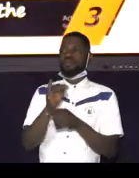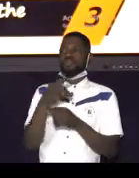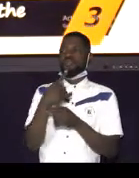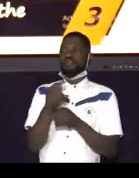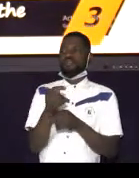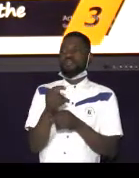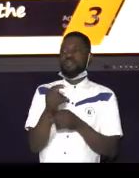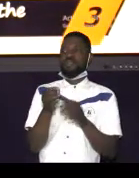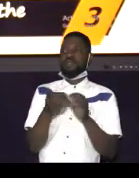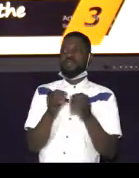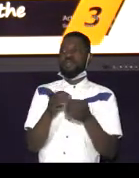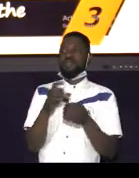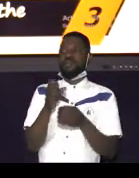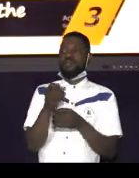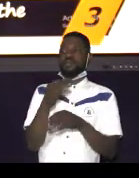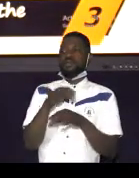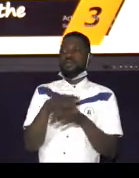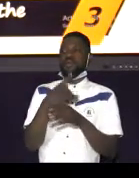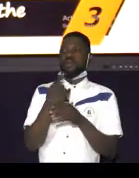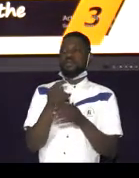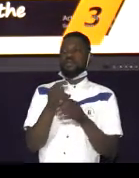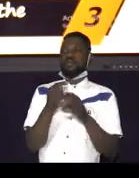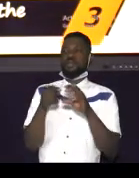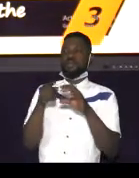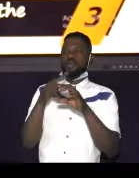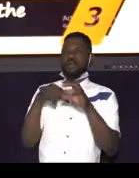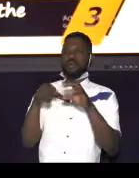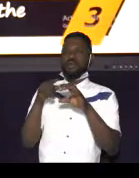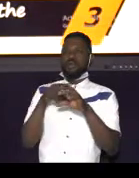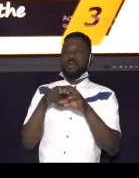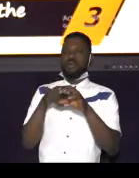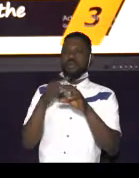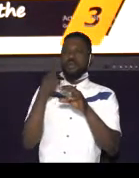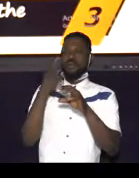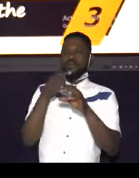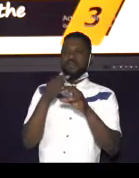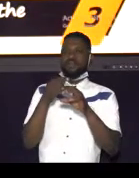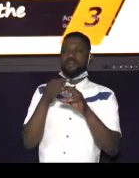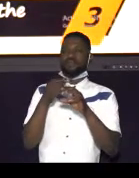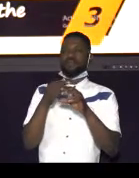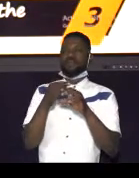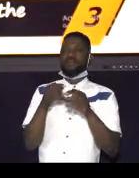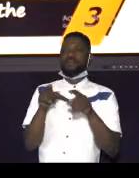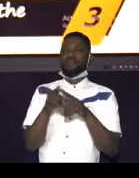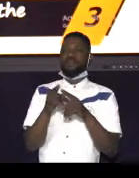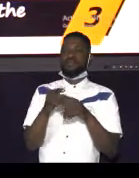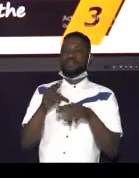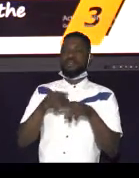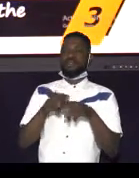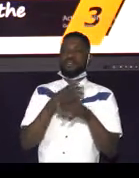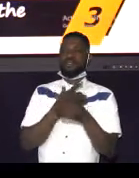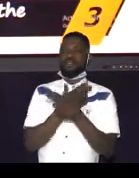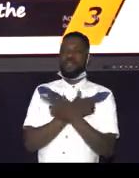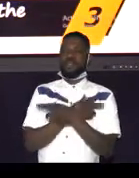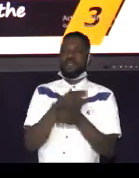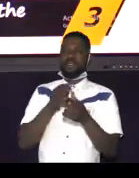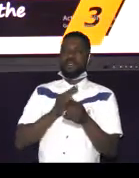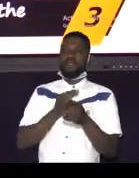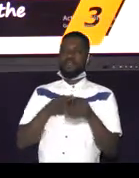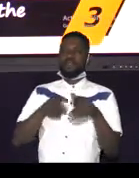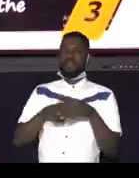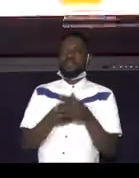using the numbers on the clock face. So these are the things you should be able to do by the end of the lesson. So sit back and relax, and let's just get